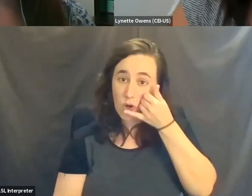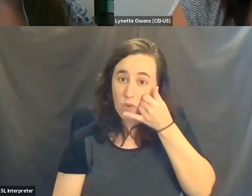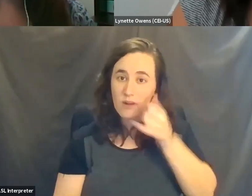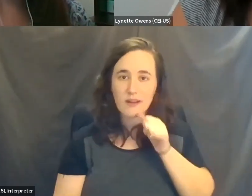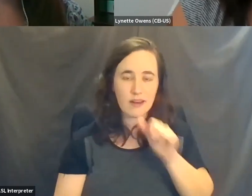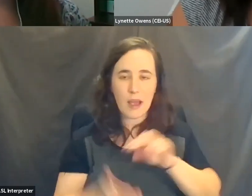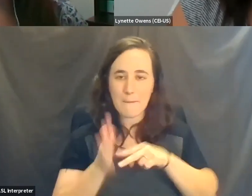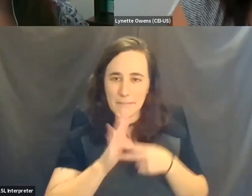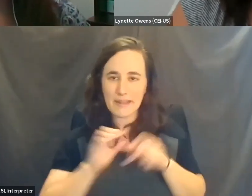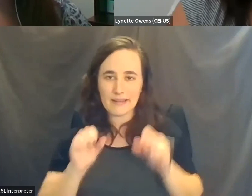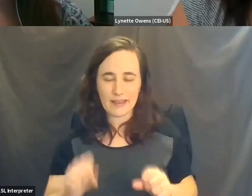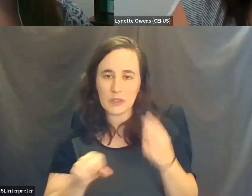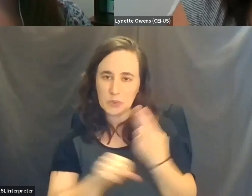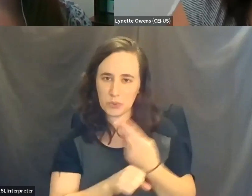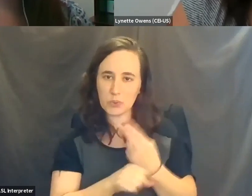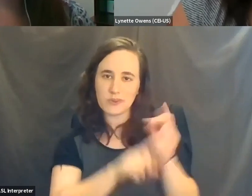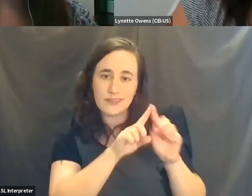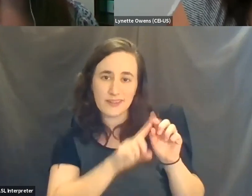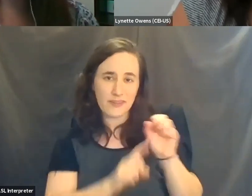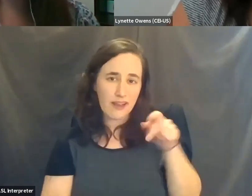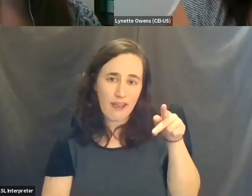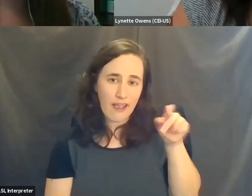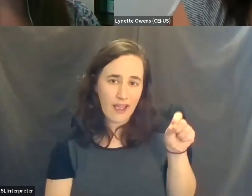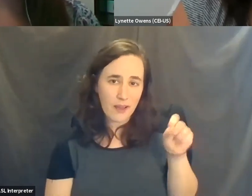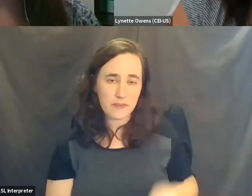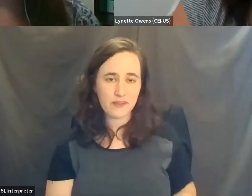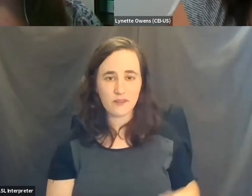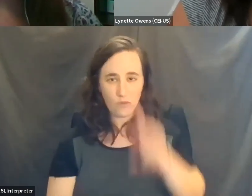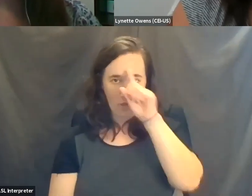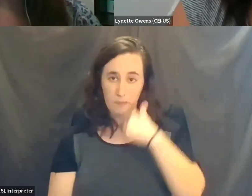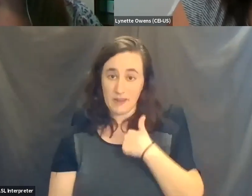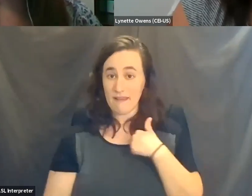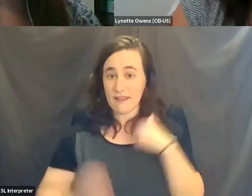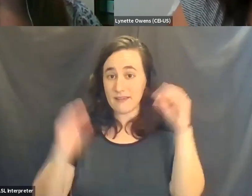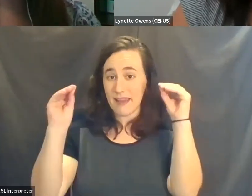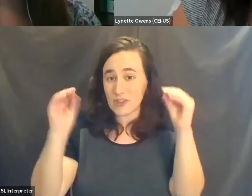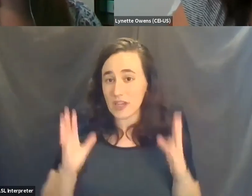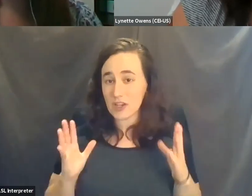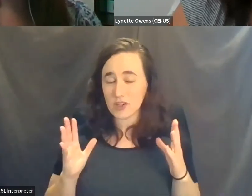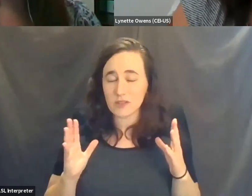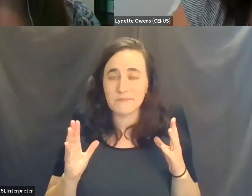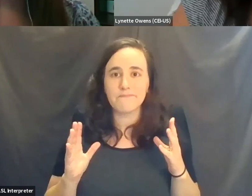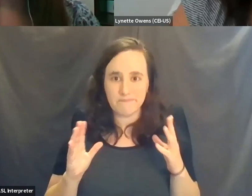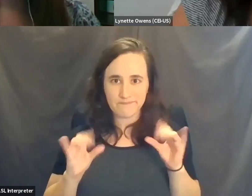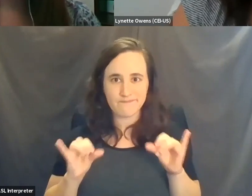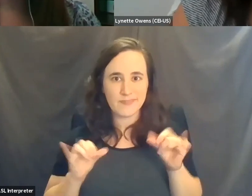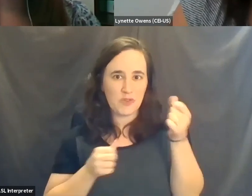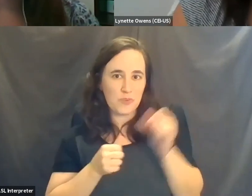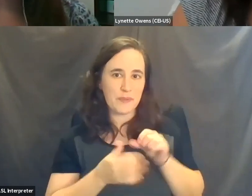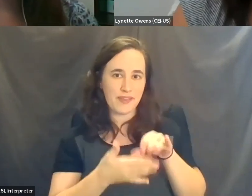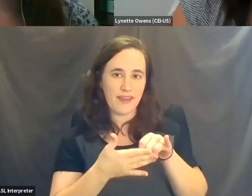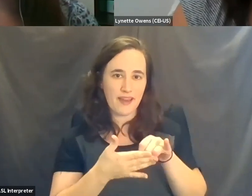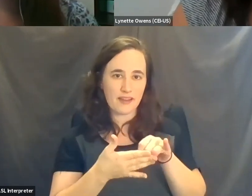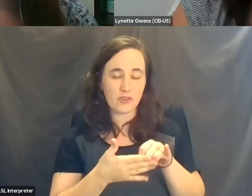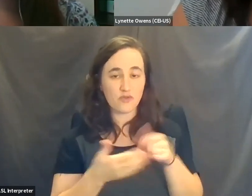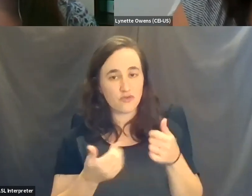and I do this as an educator myself, and I think that as much modeling that